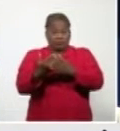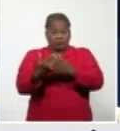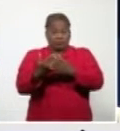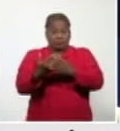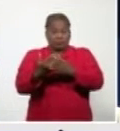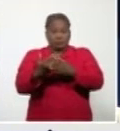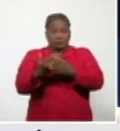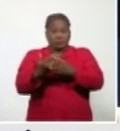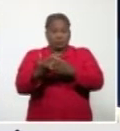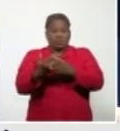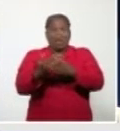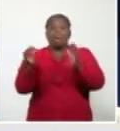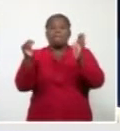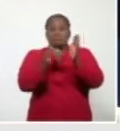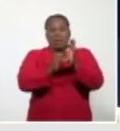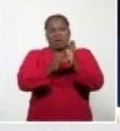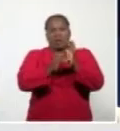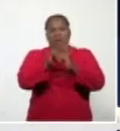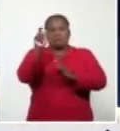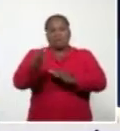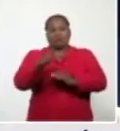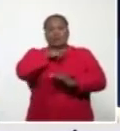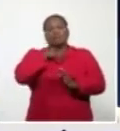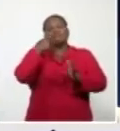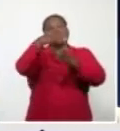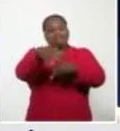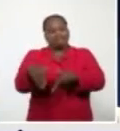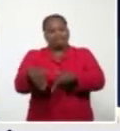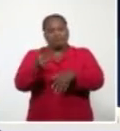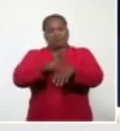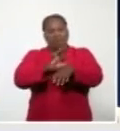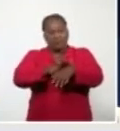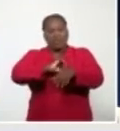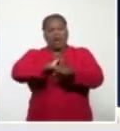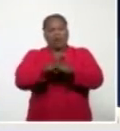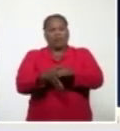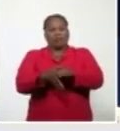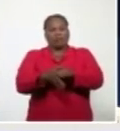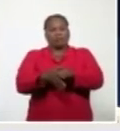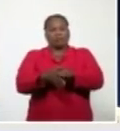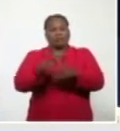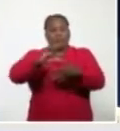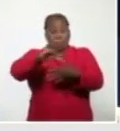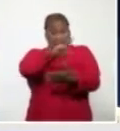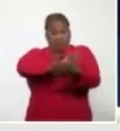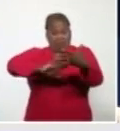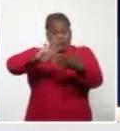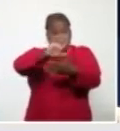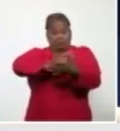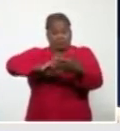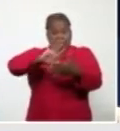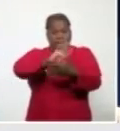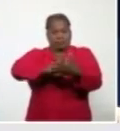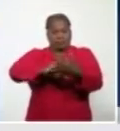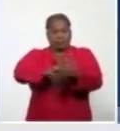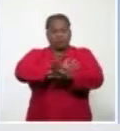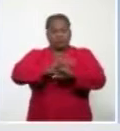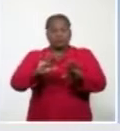were 1,000 deaths from this disease. In the region of the Americas,